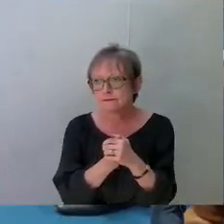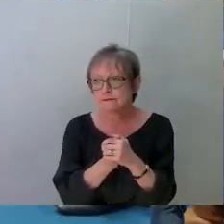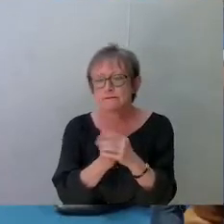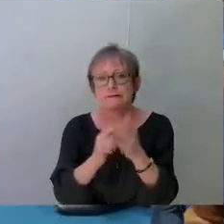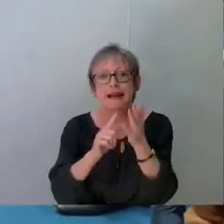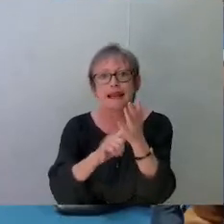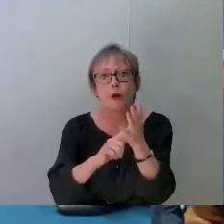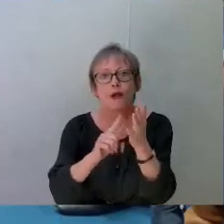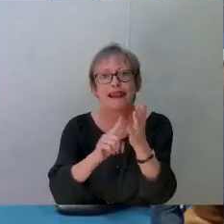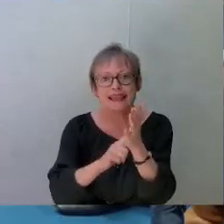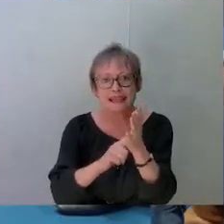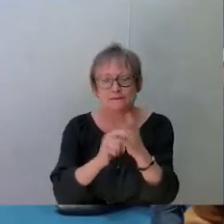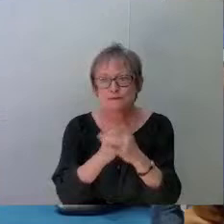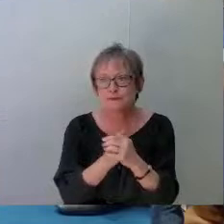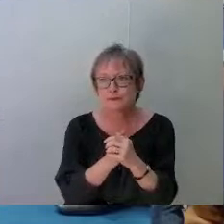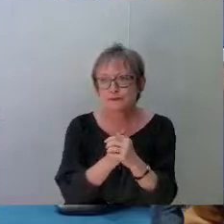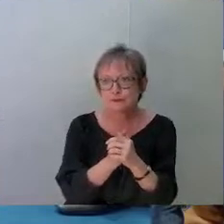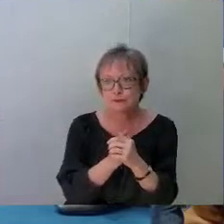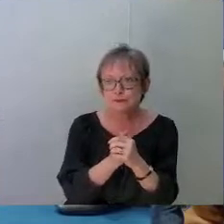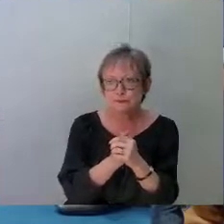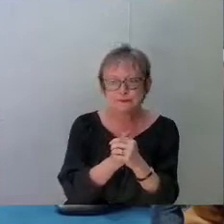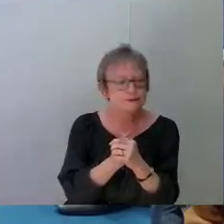Leo Lee.